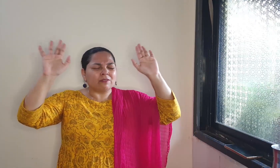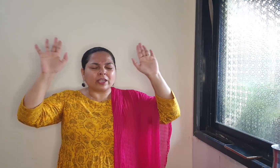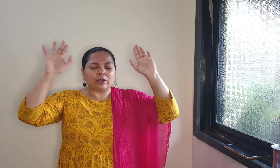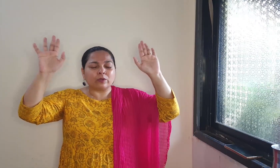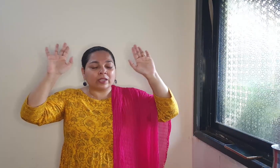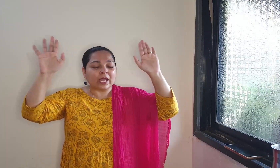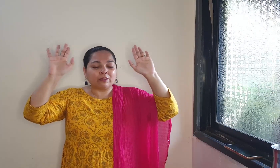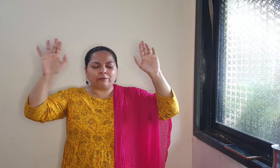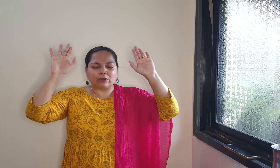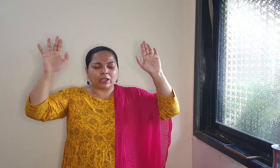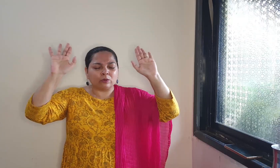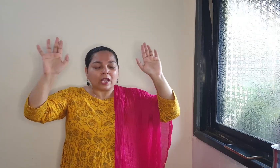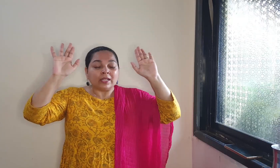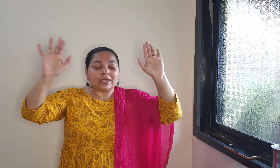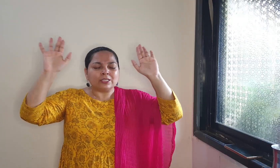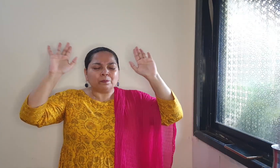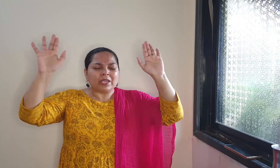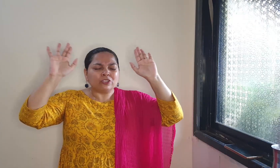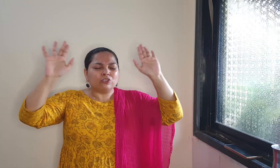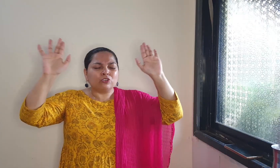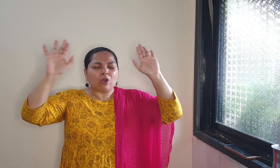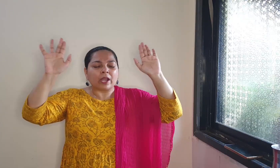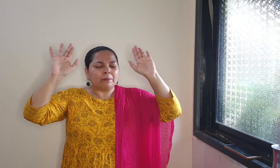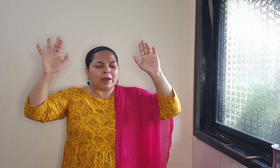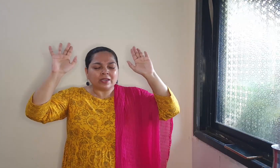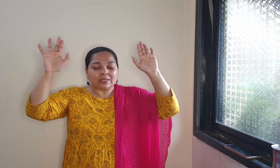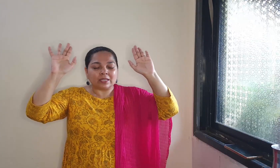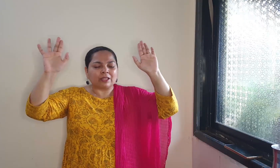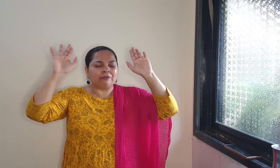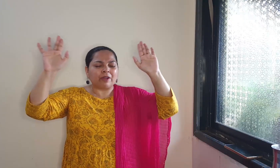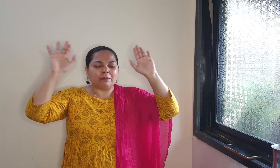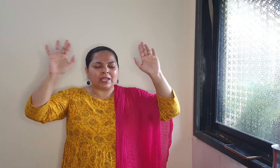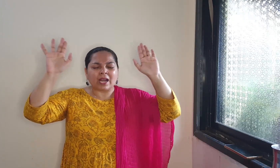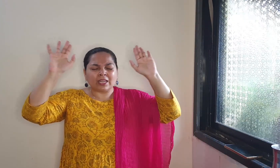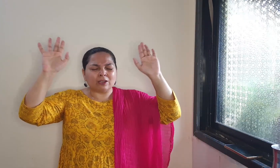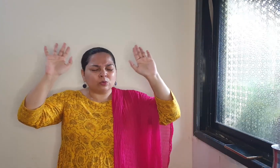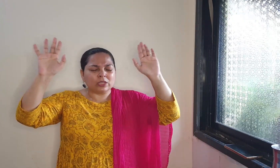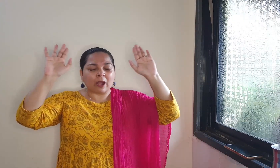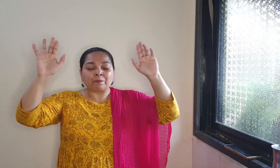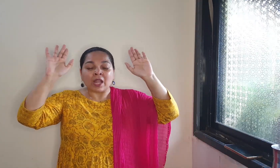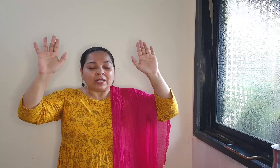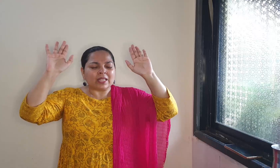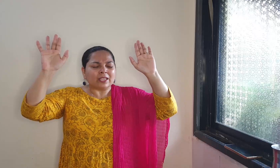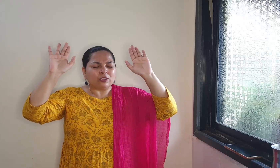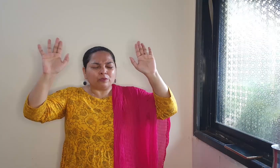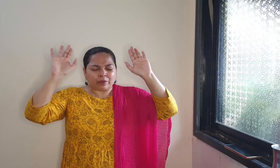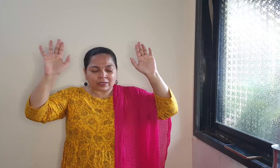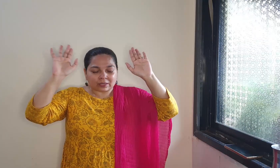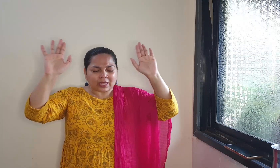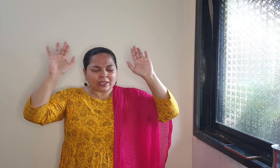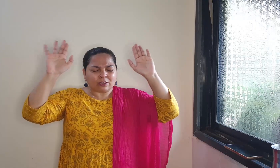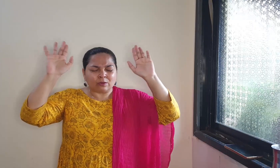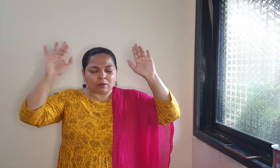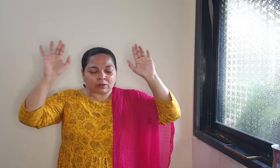things are working together for their good. There is peace, joy, abundance in their family. Hallelujah. Thank you,